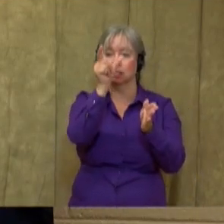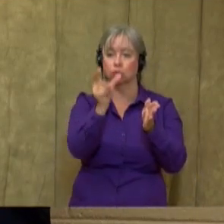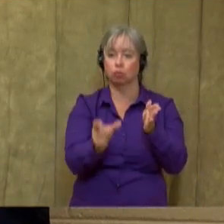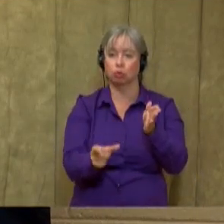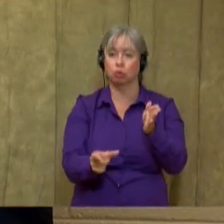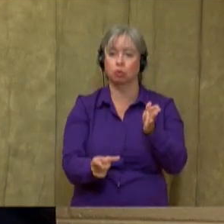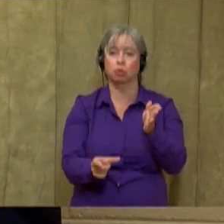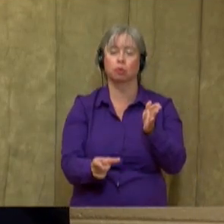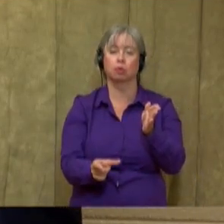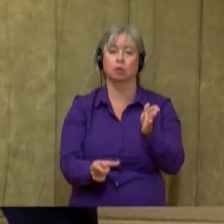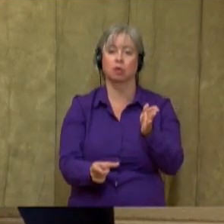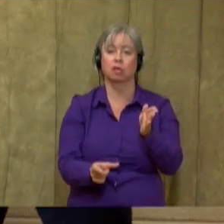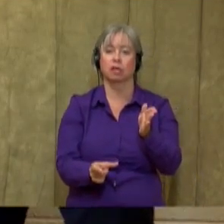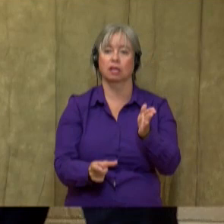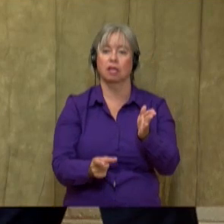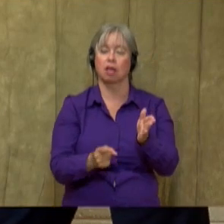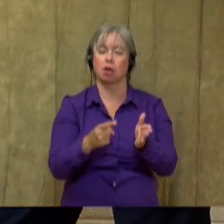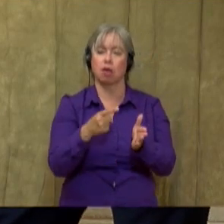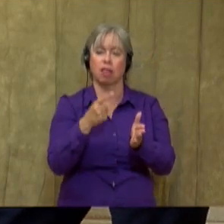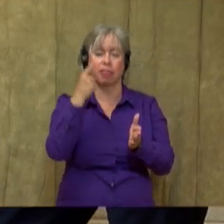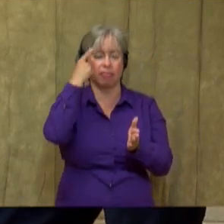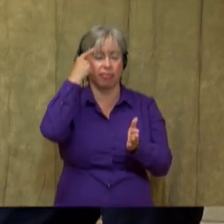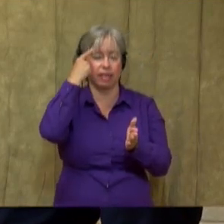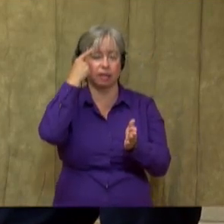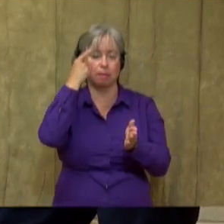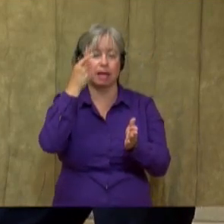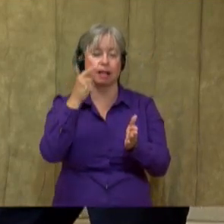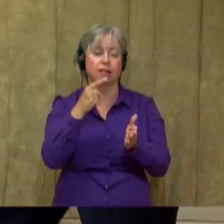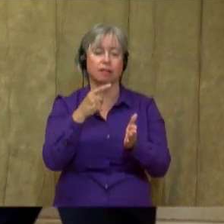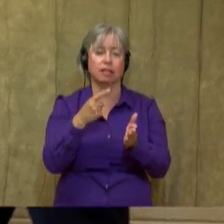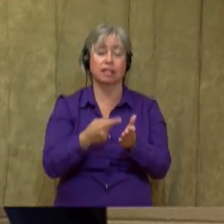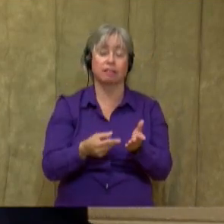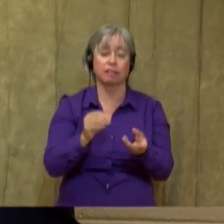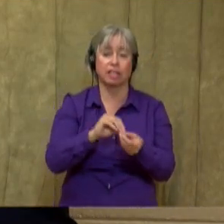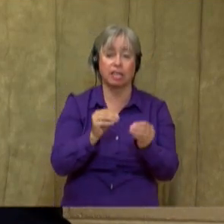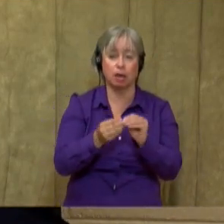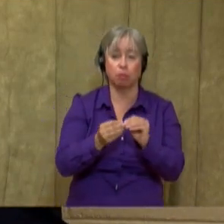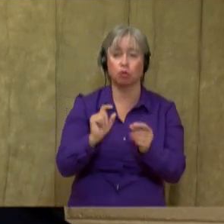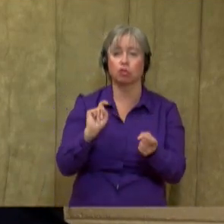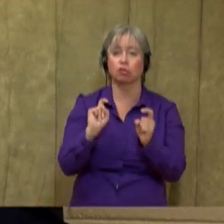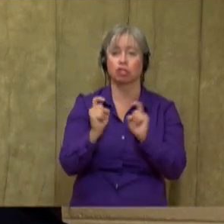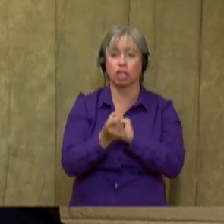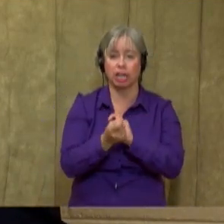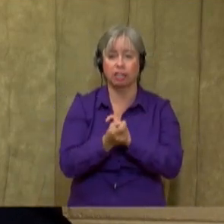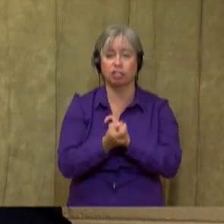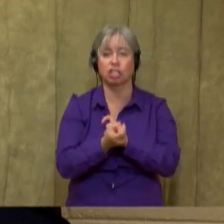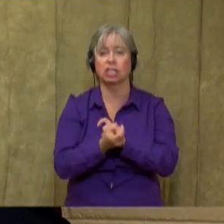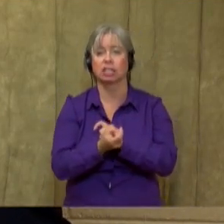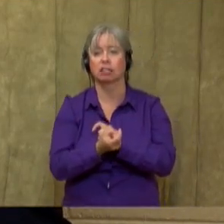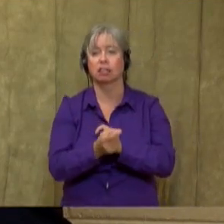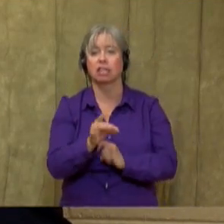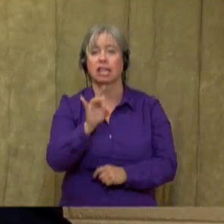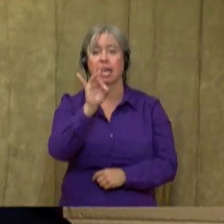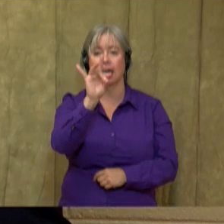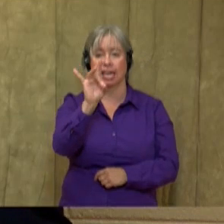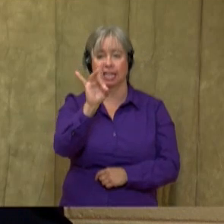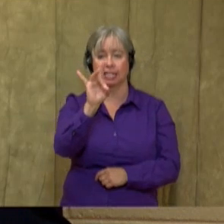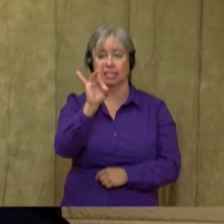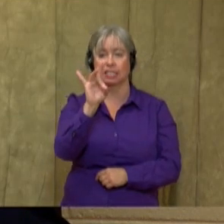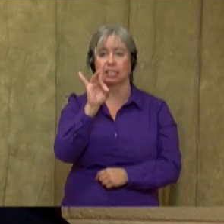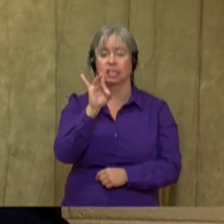think about what these values are and think about whether or not they're changing. I'm looking at 8 here for my